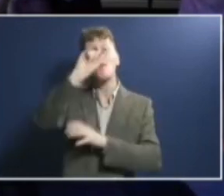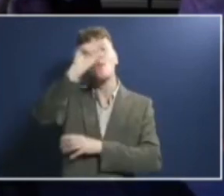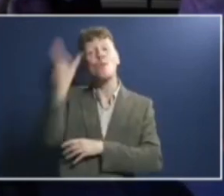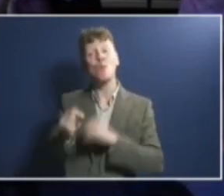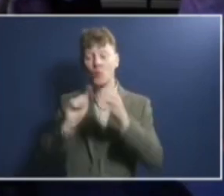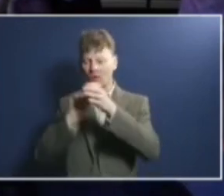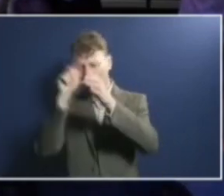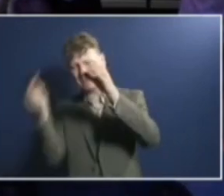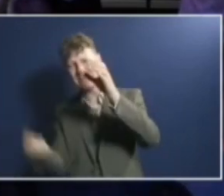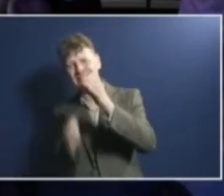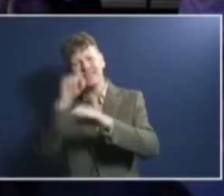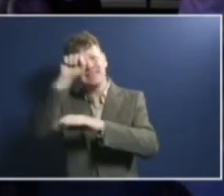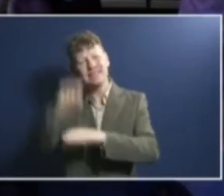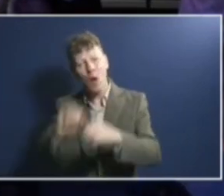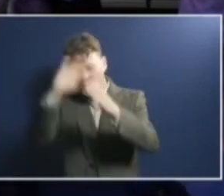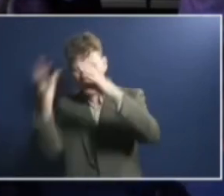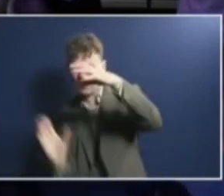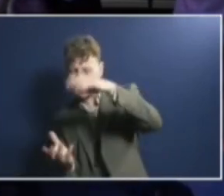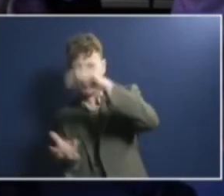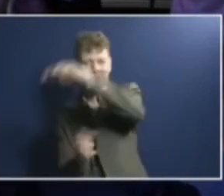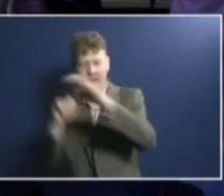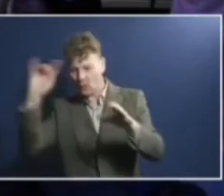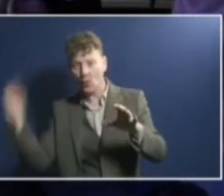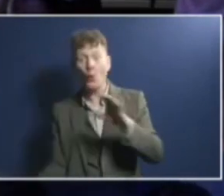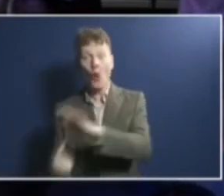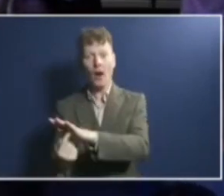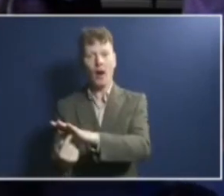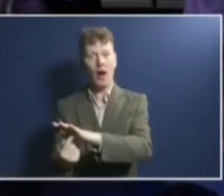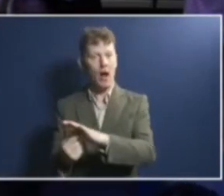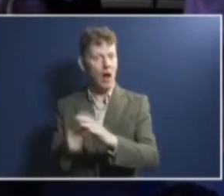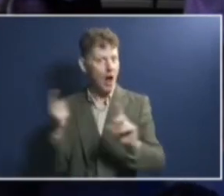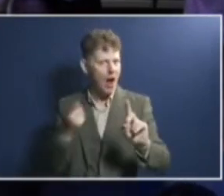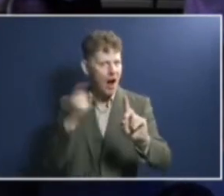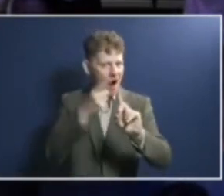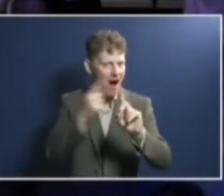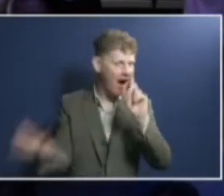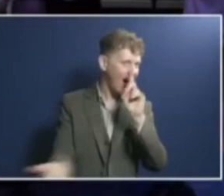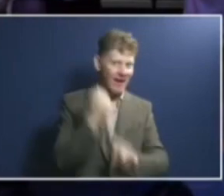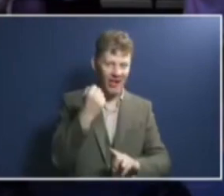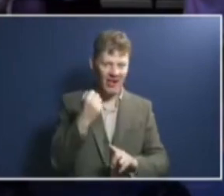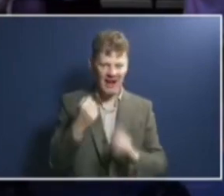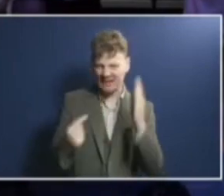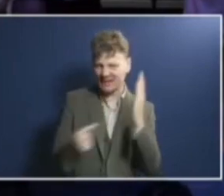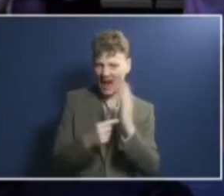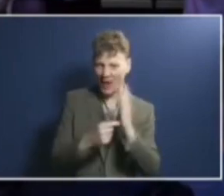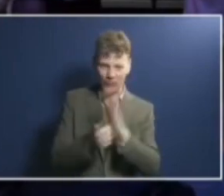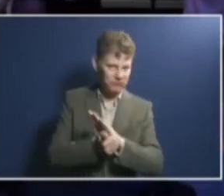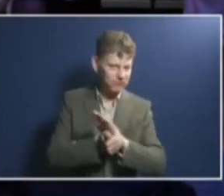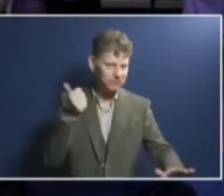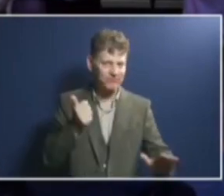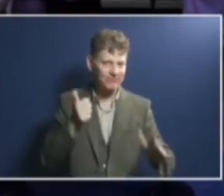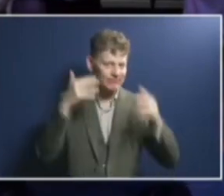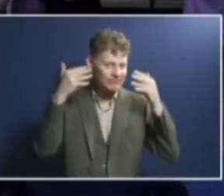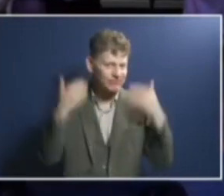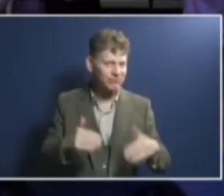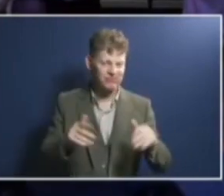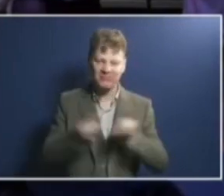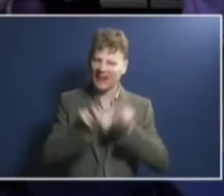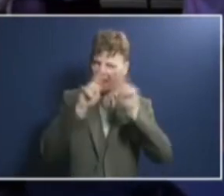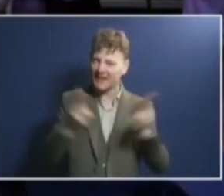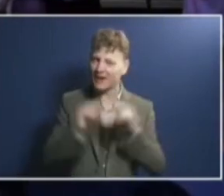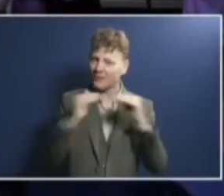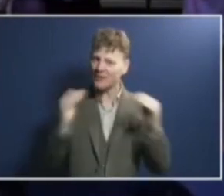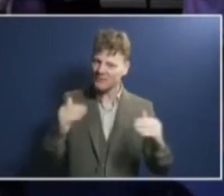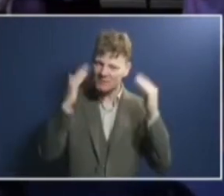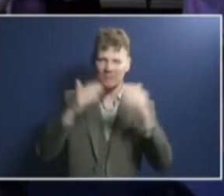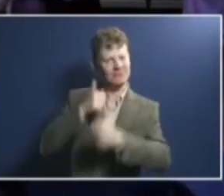Pole, showcasing both aspiration and technological powers on an international scale. Well done.